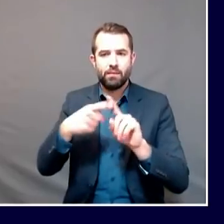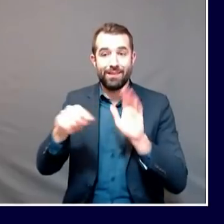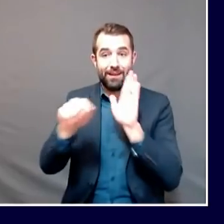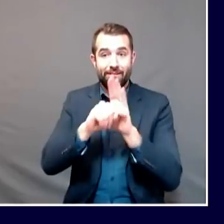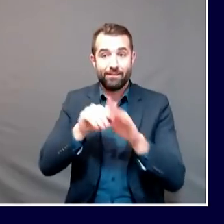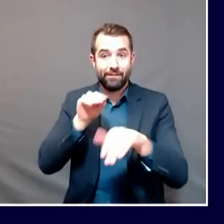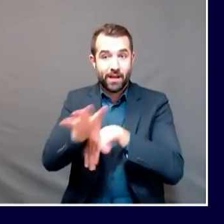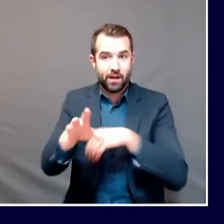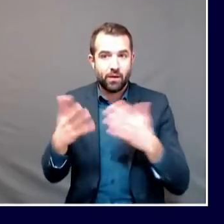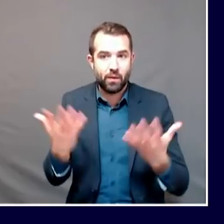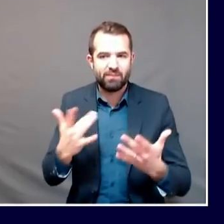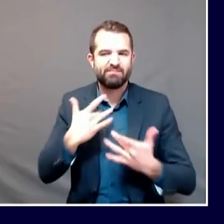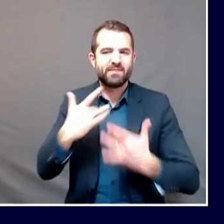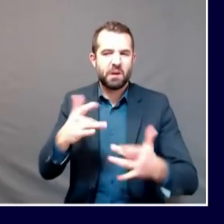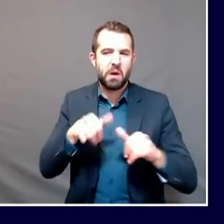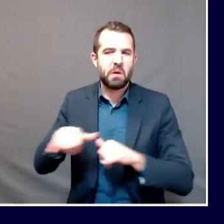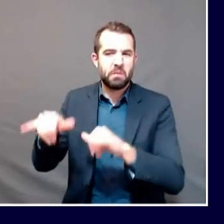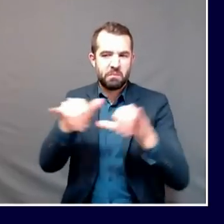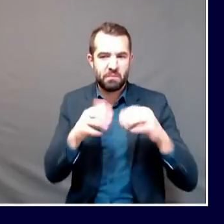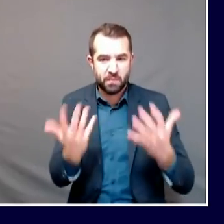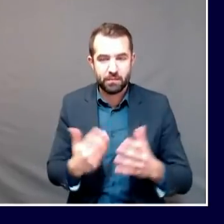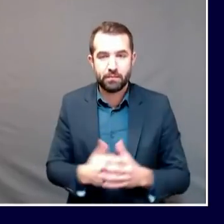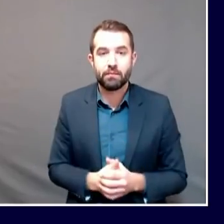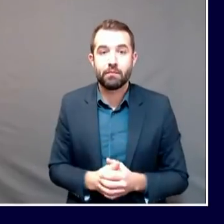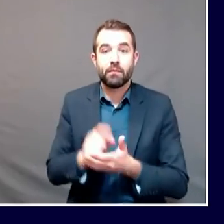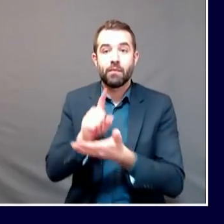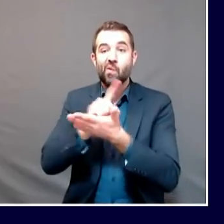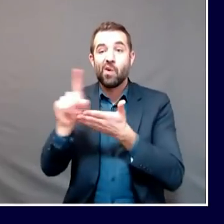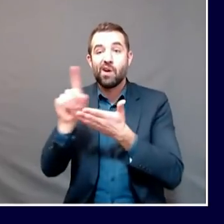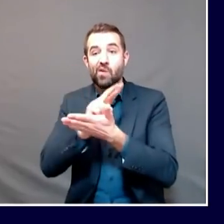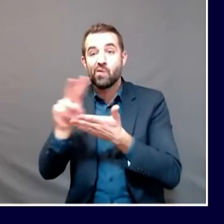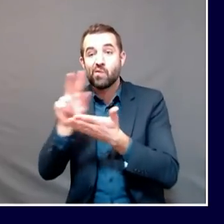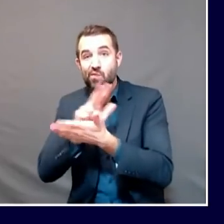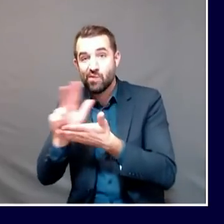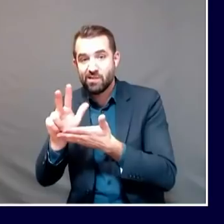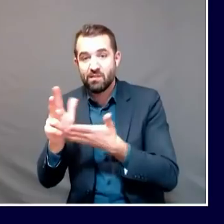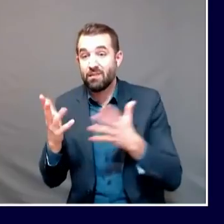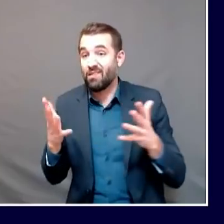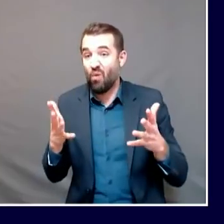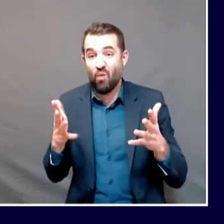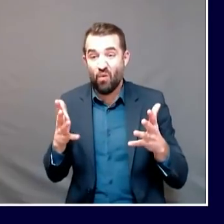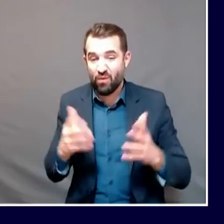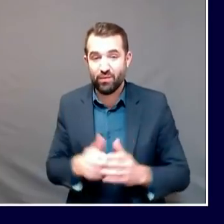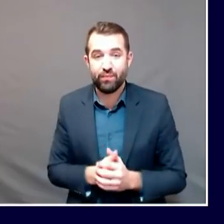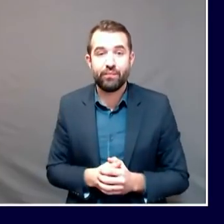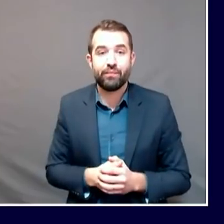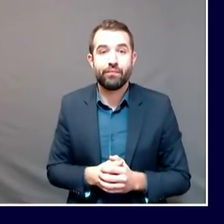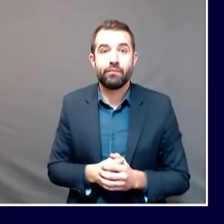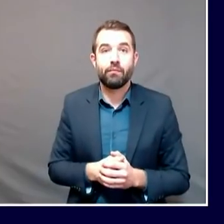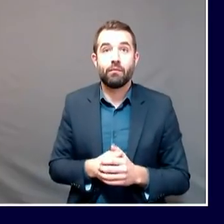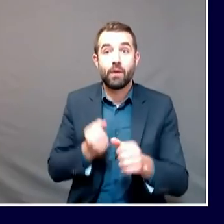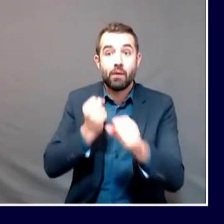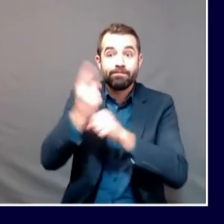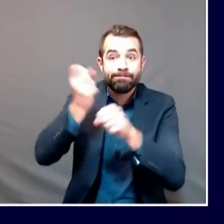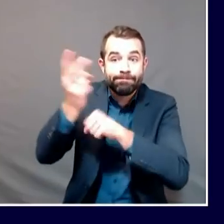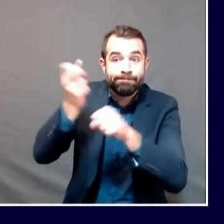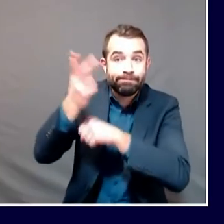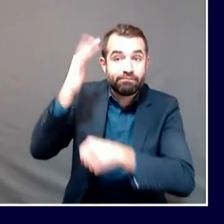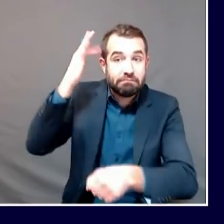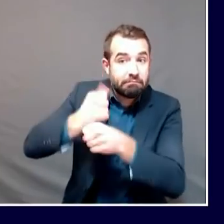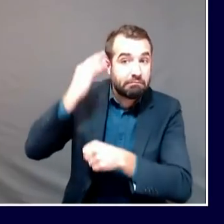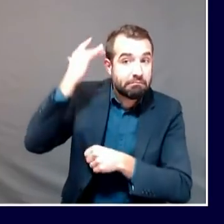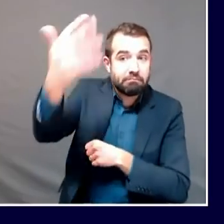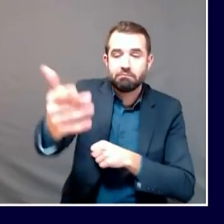usually years and years later. If there are to be side effects, they typically manifest in the days to